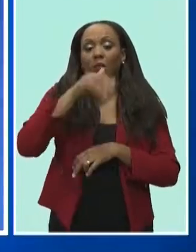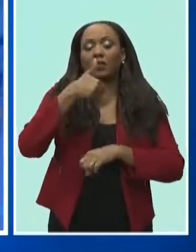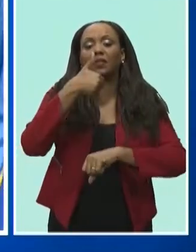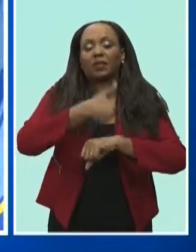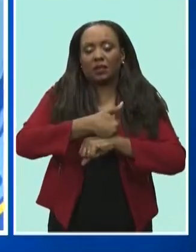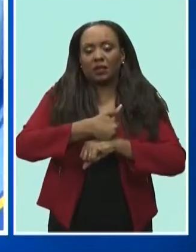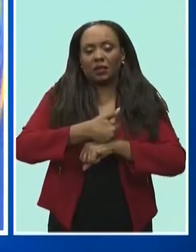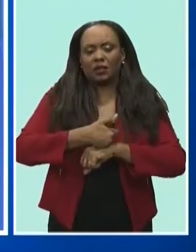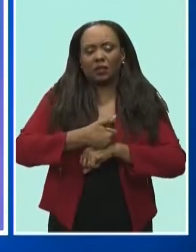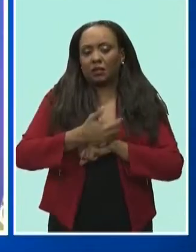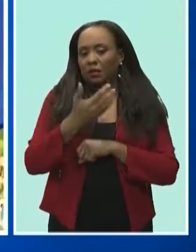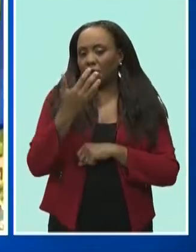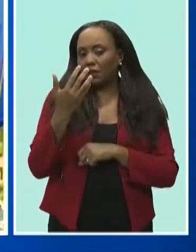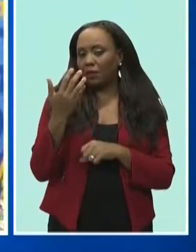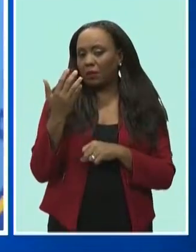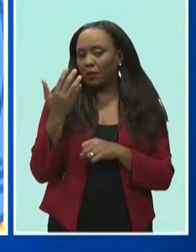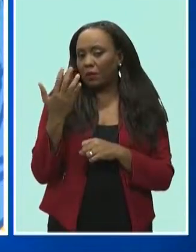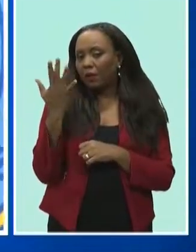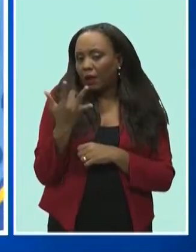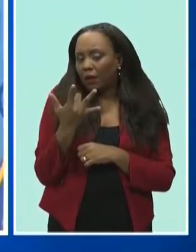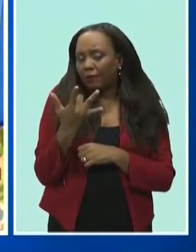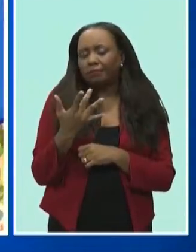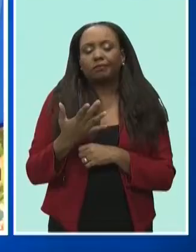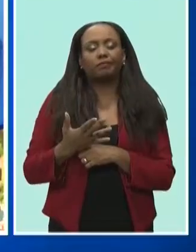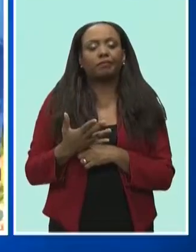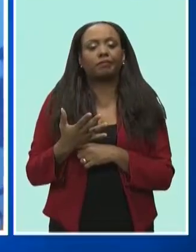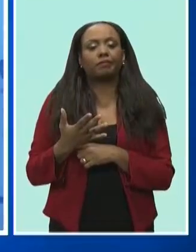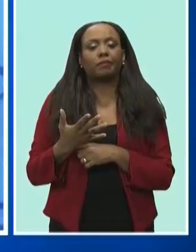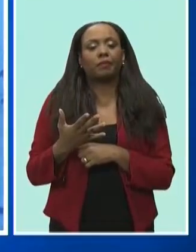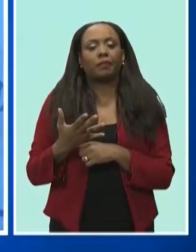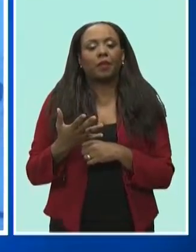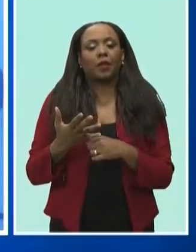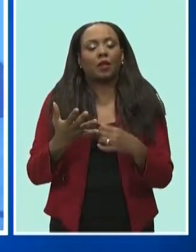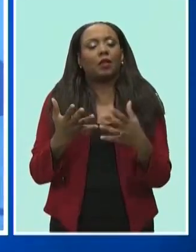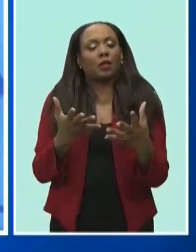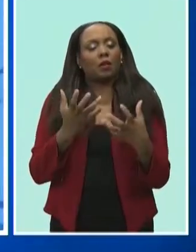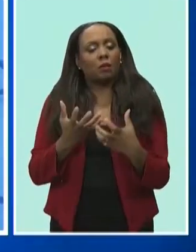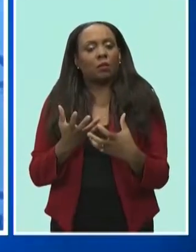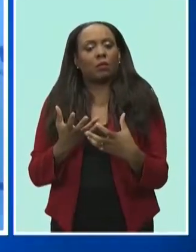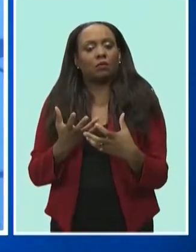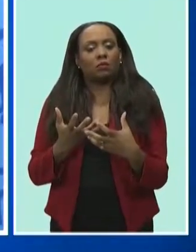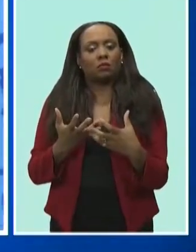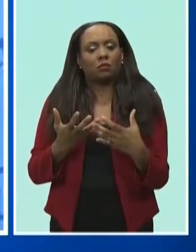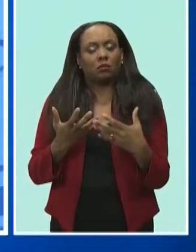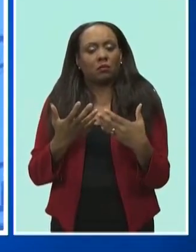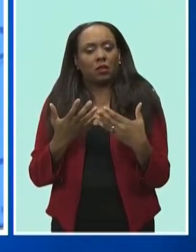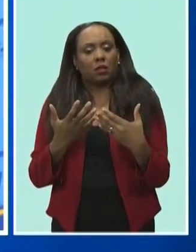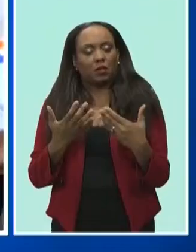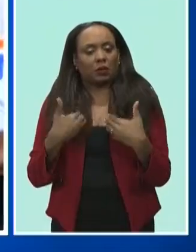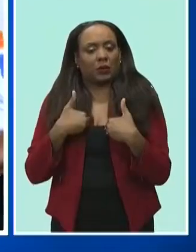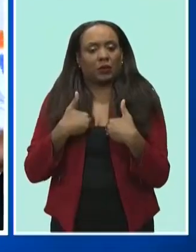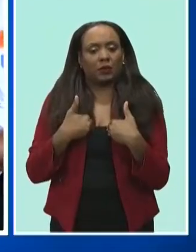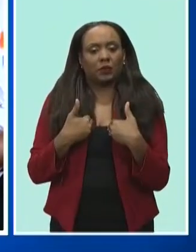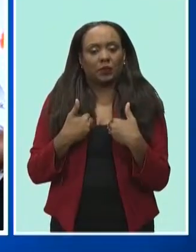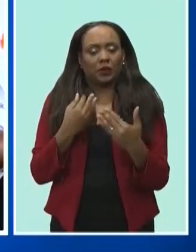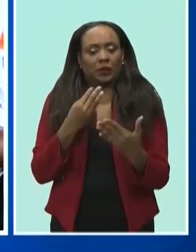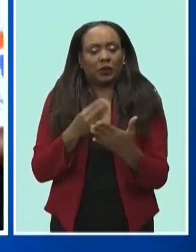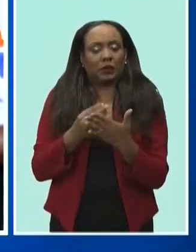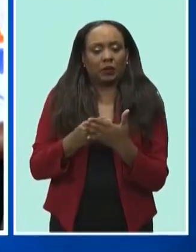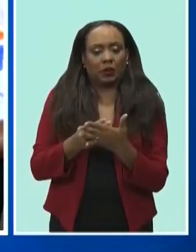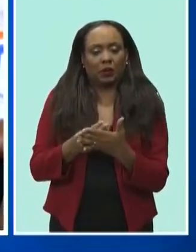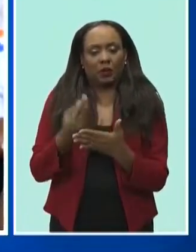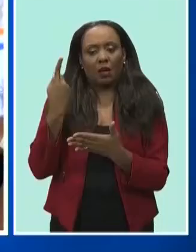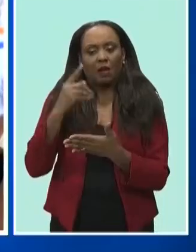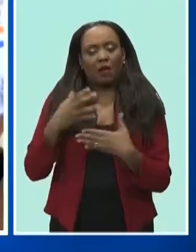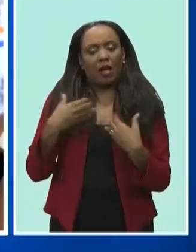mandate to deliver on healthcare financing within the next 18 months. And this is